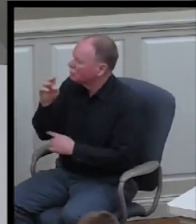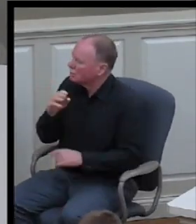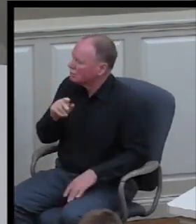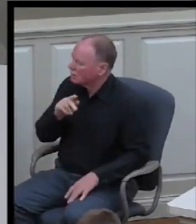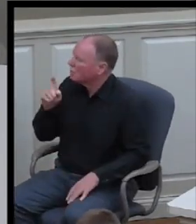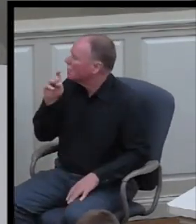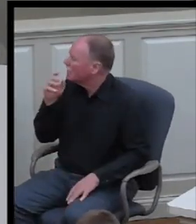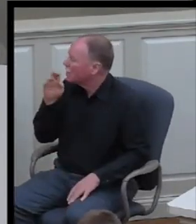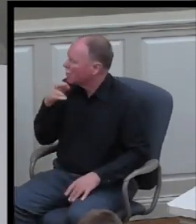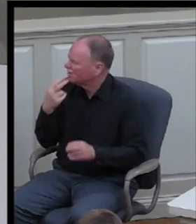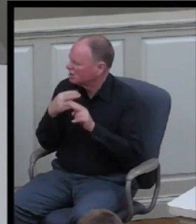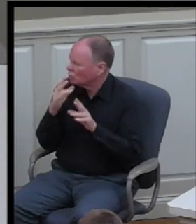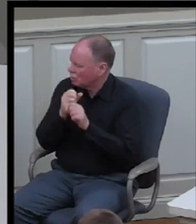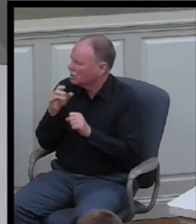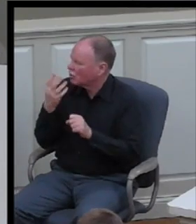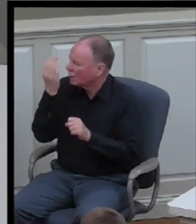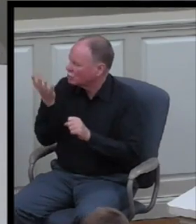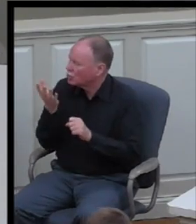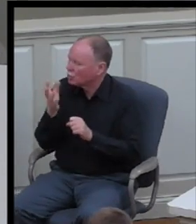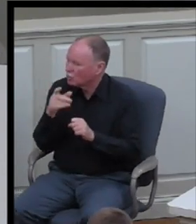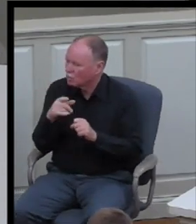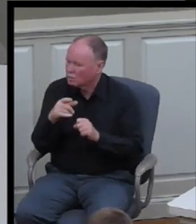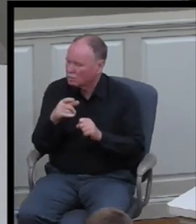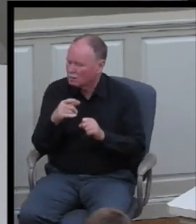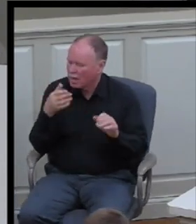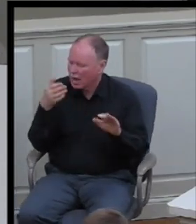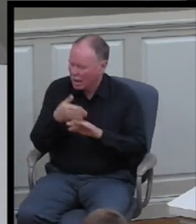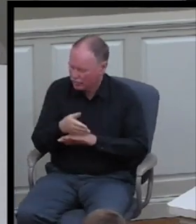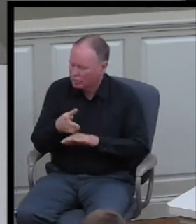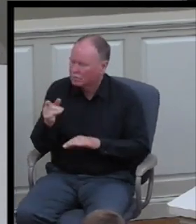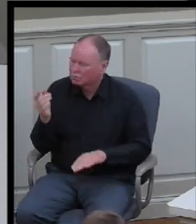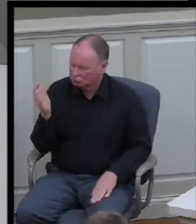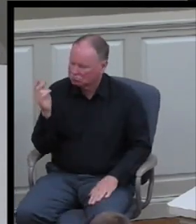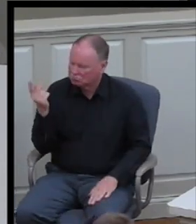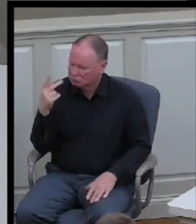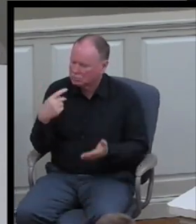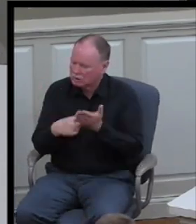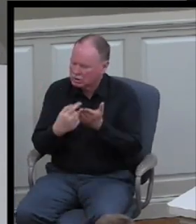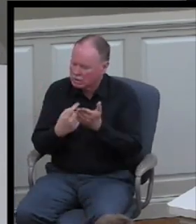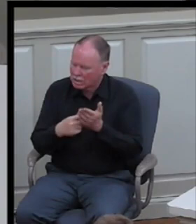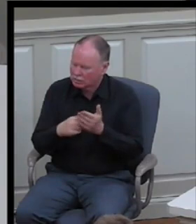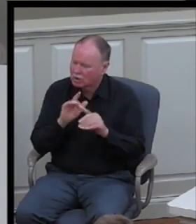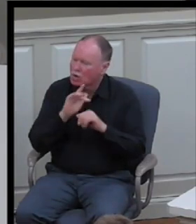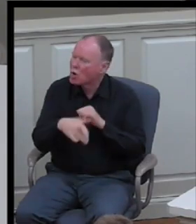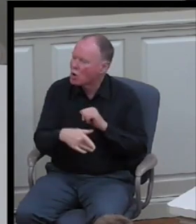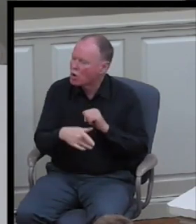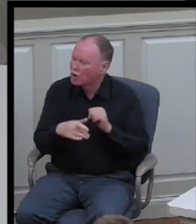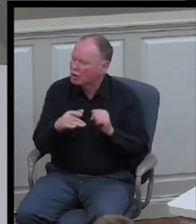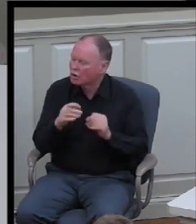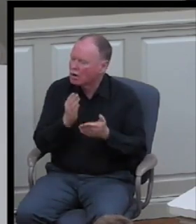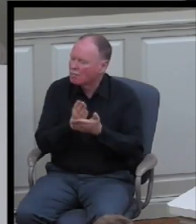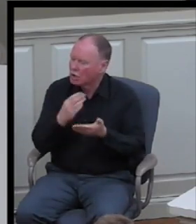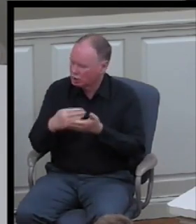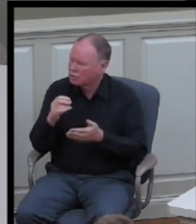very briefly, I wanted to let you know that following our discussion of the preliminary budget, the night I made that presentation several